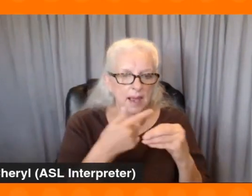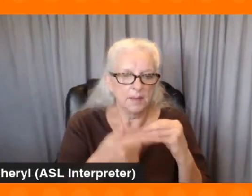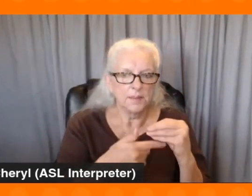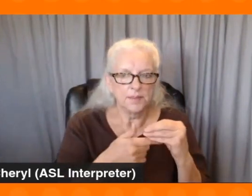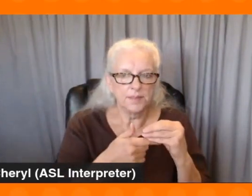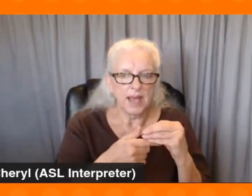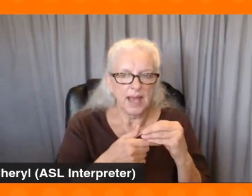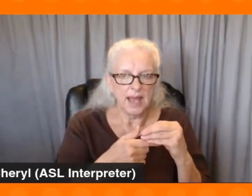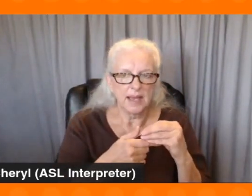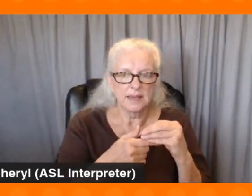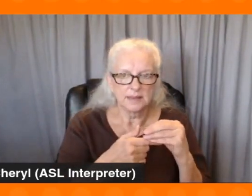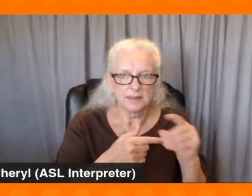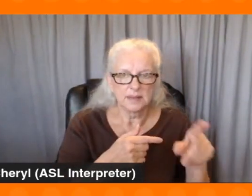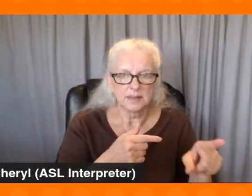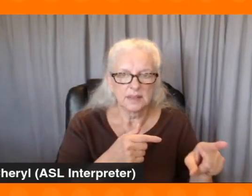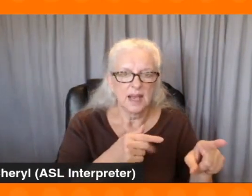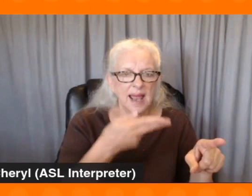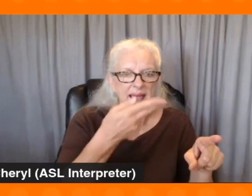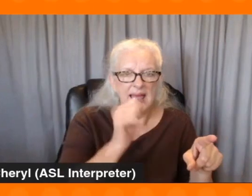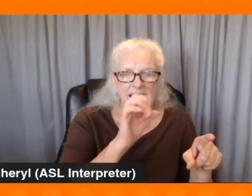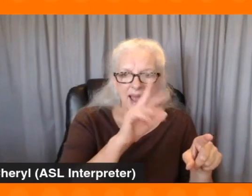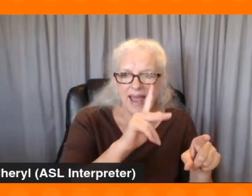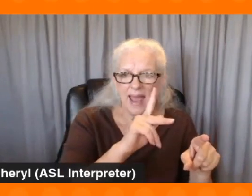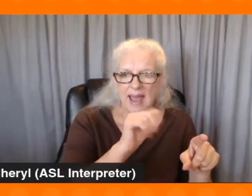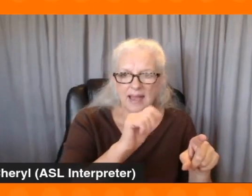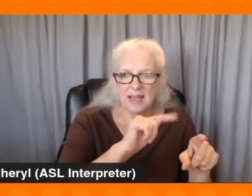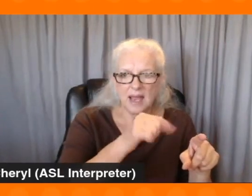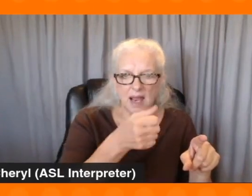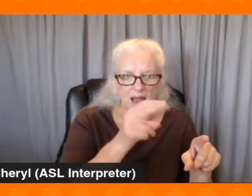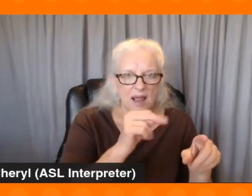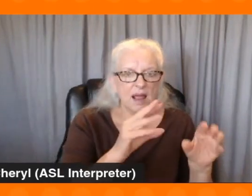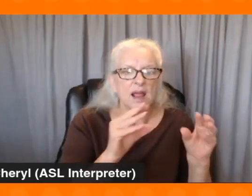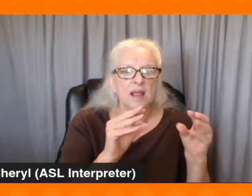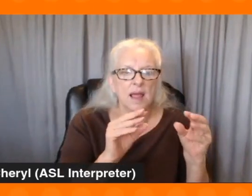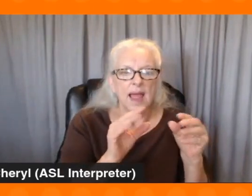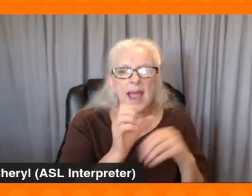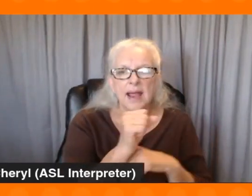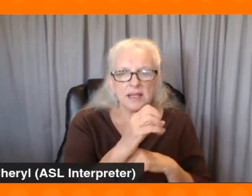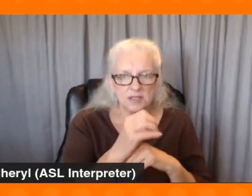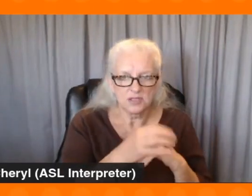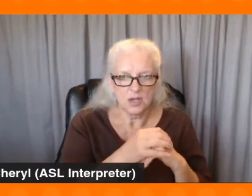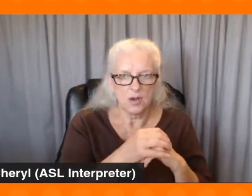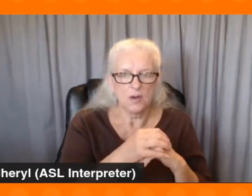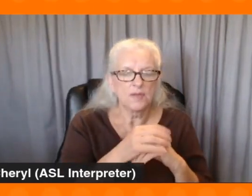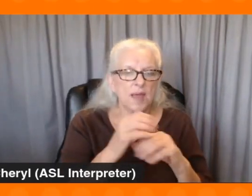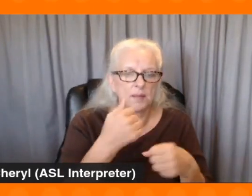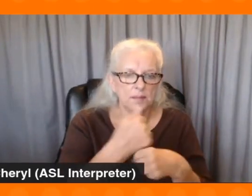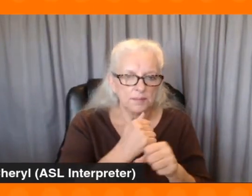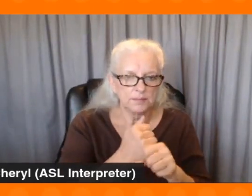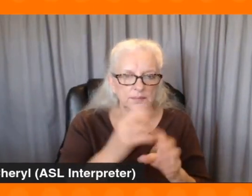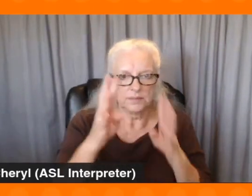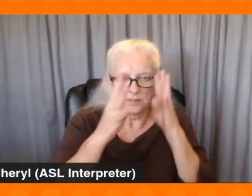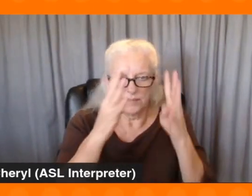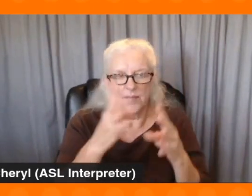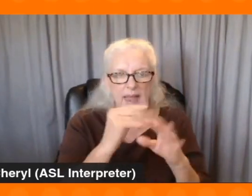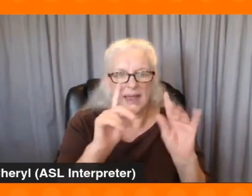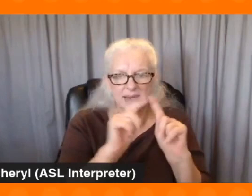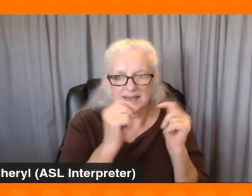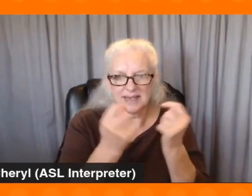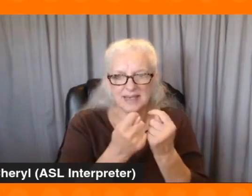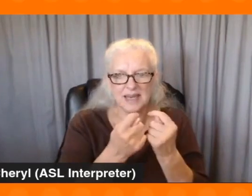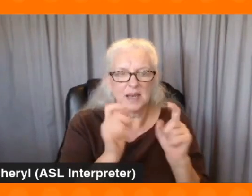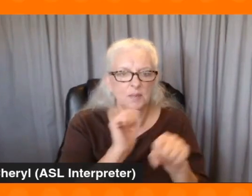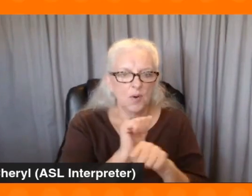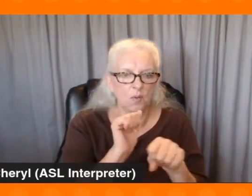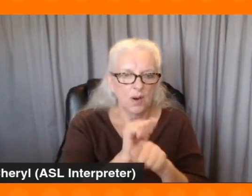it's actually to approach hackathon in a way that fosters creativity and teamwork, which is probably a bit different